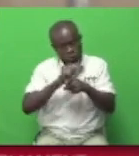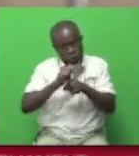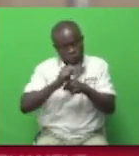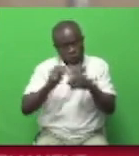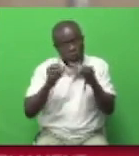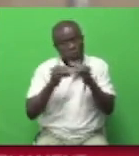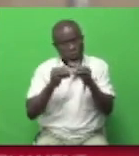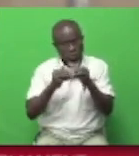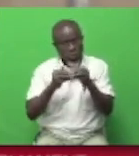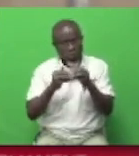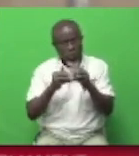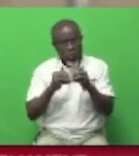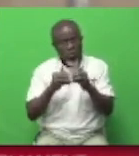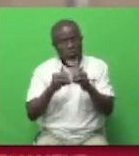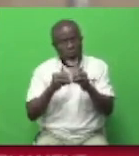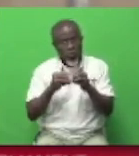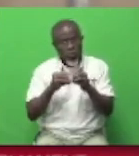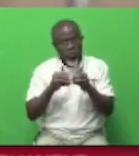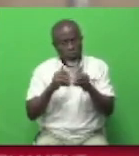Training sessions